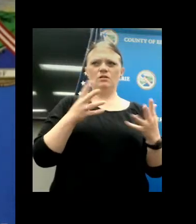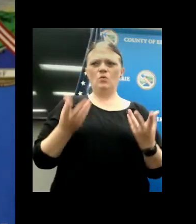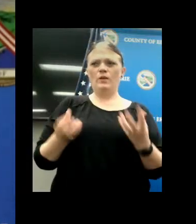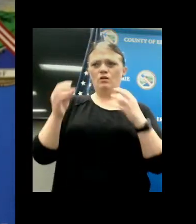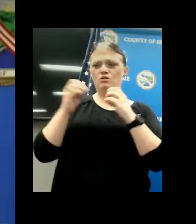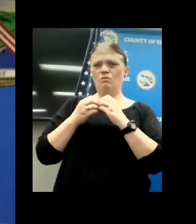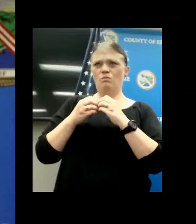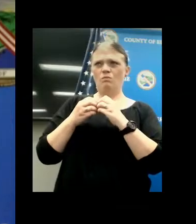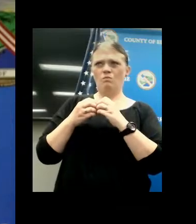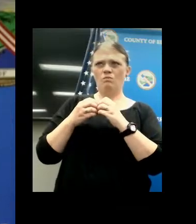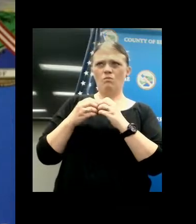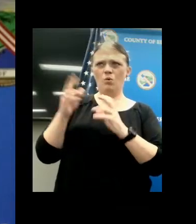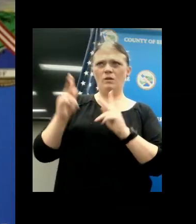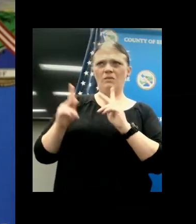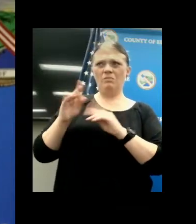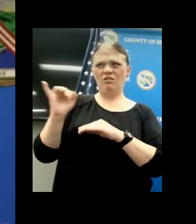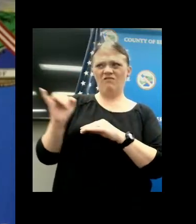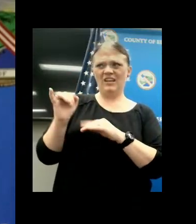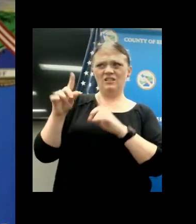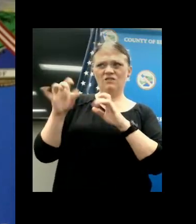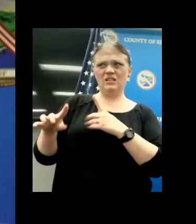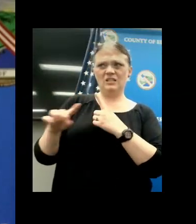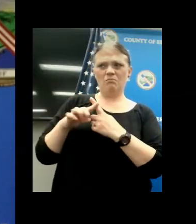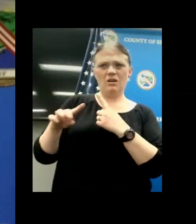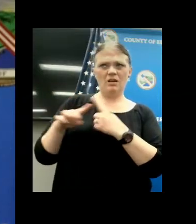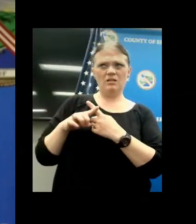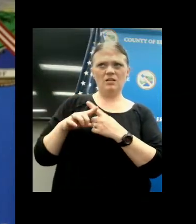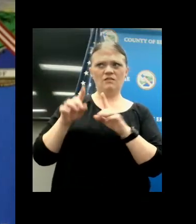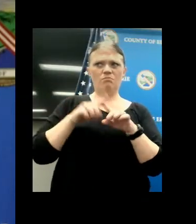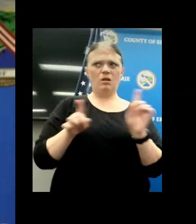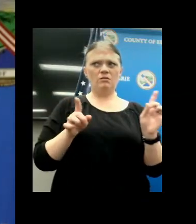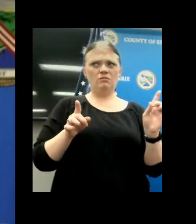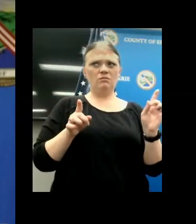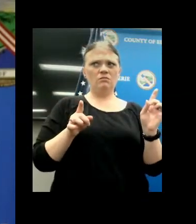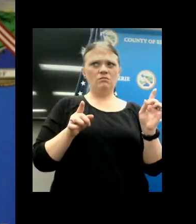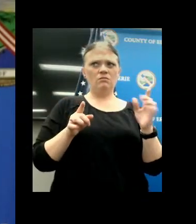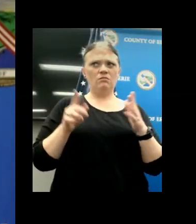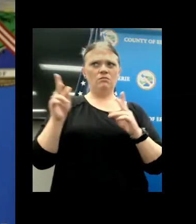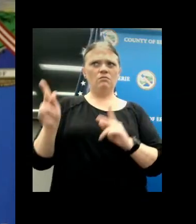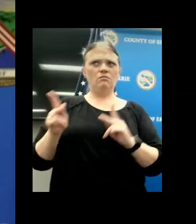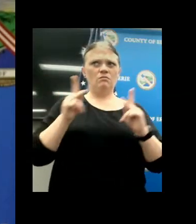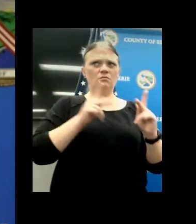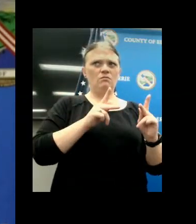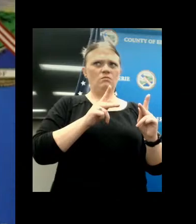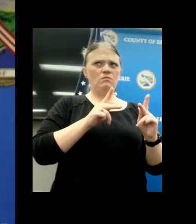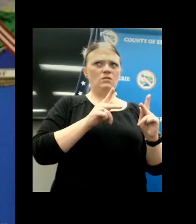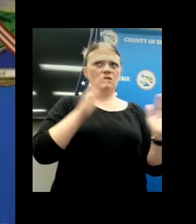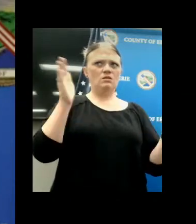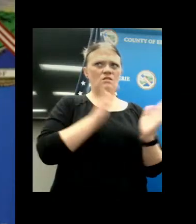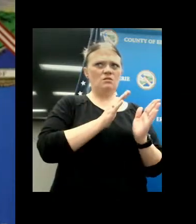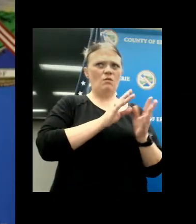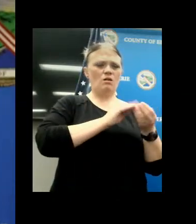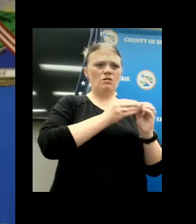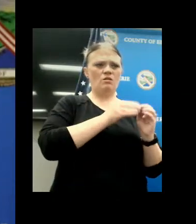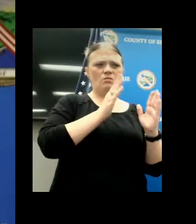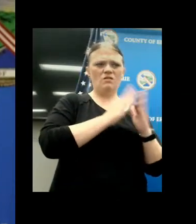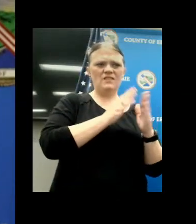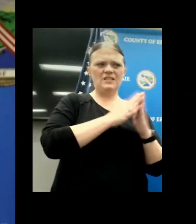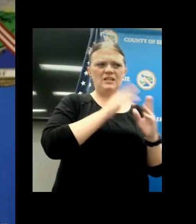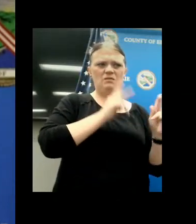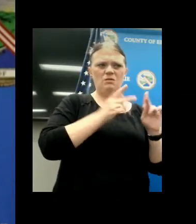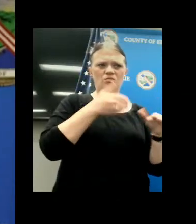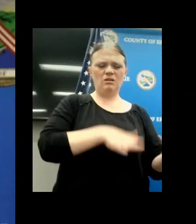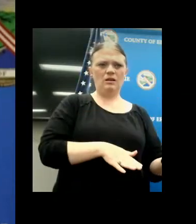more people who are getting infected or testing positive, but proportionally a much smaller number of city residents who are actually